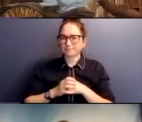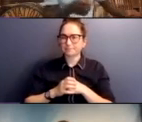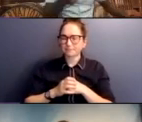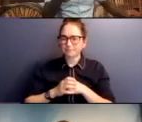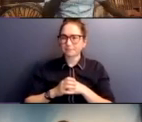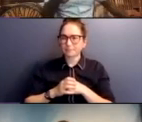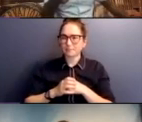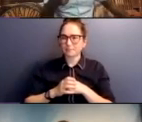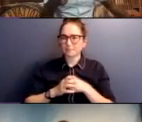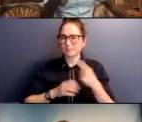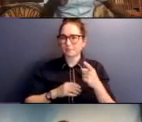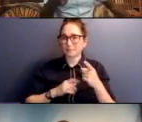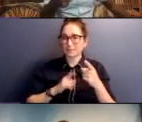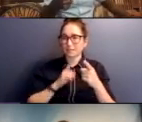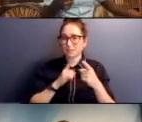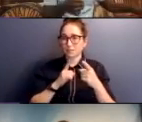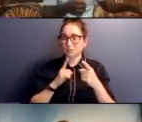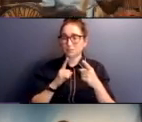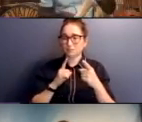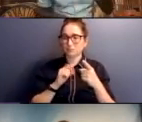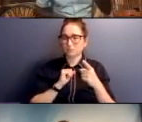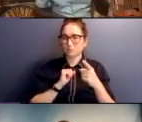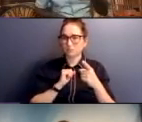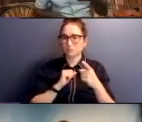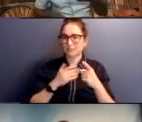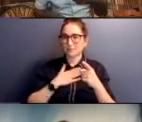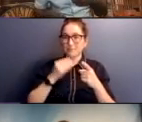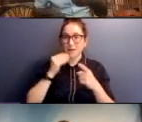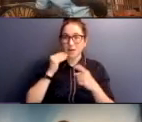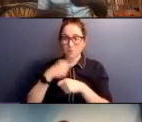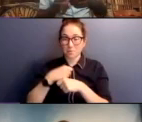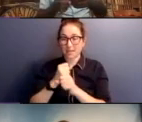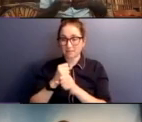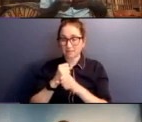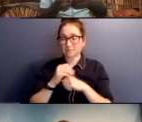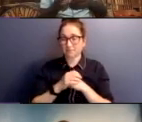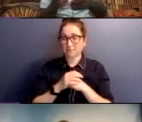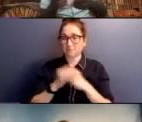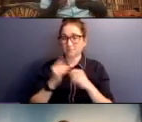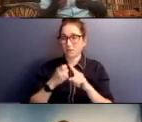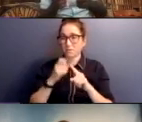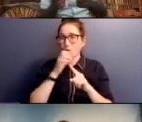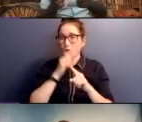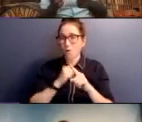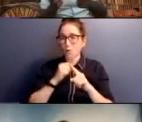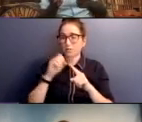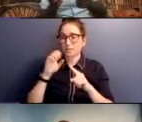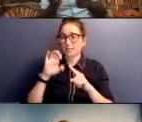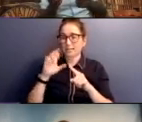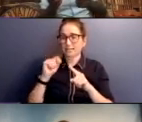These are actual cloves. These are my homemade cloves that came from an old extension paint